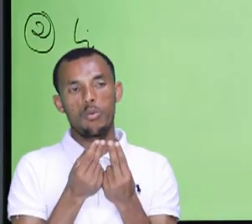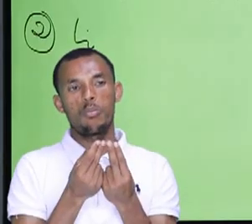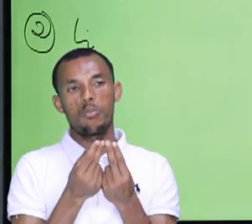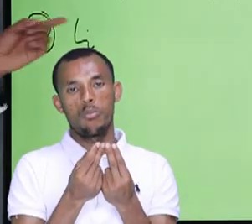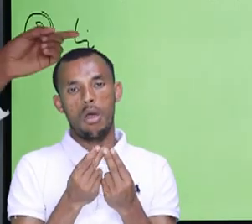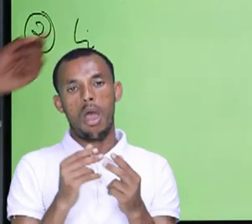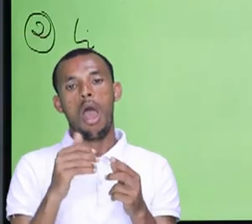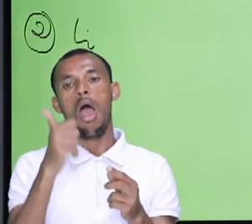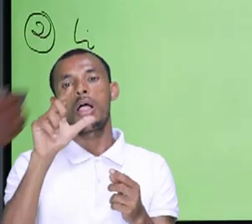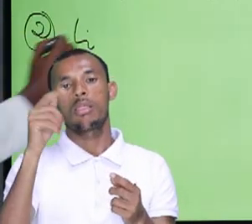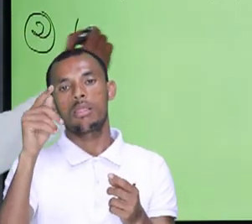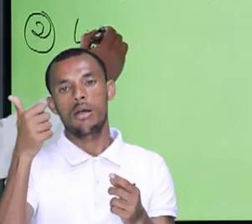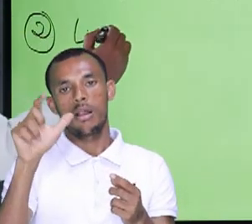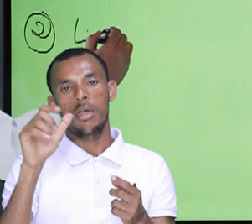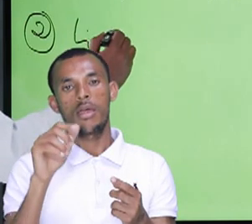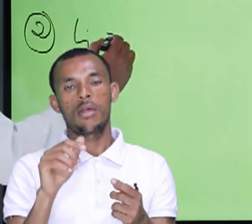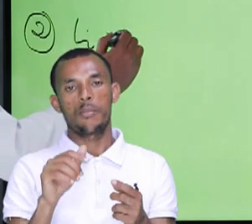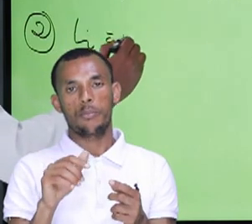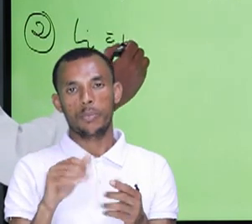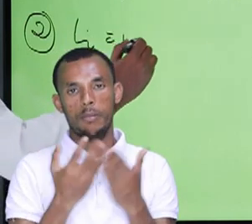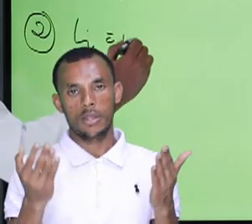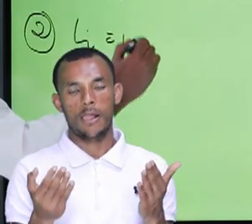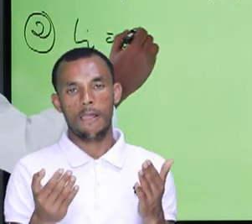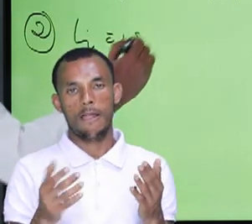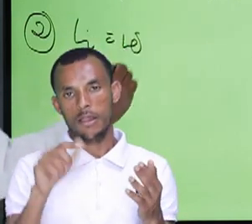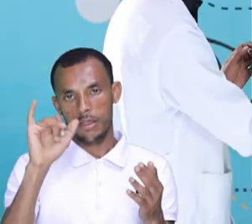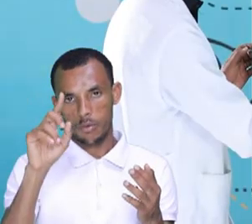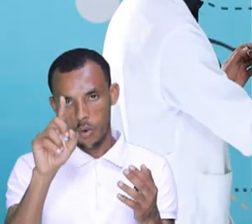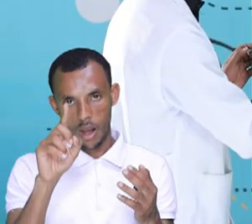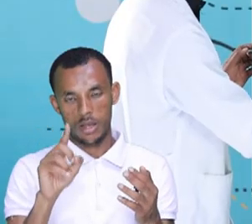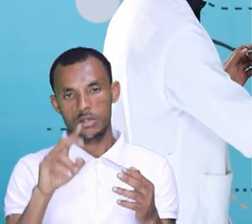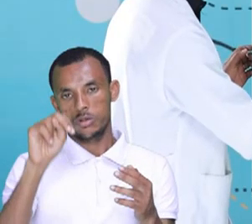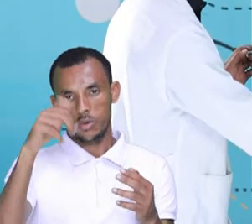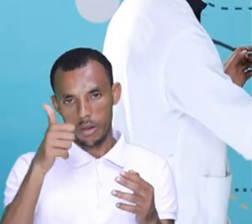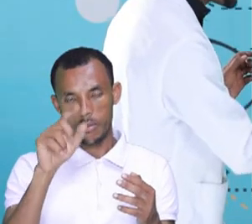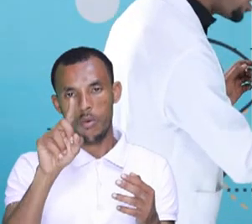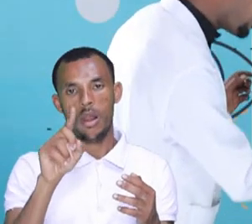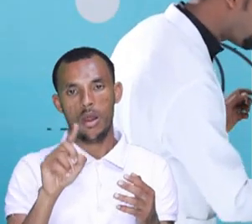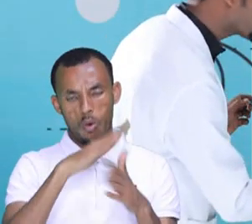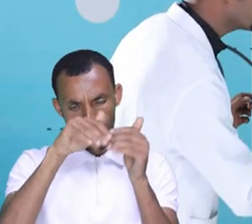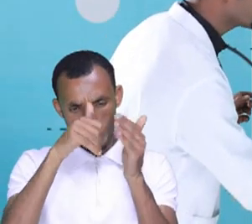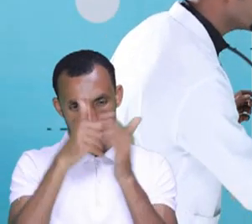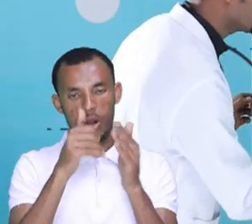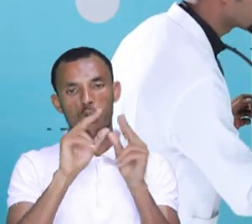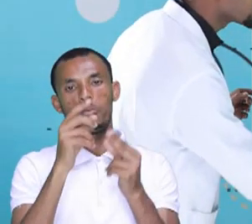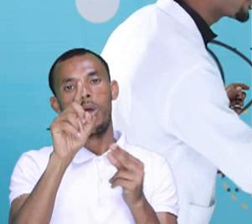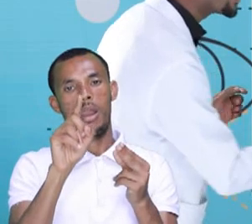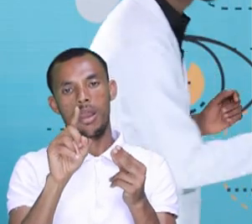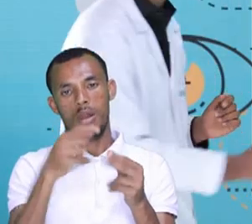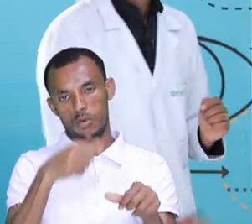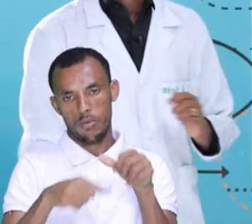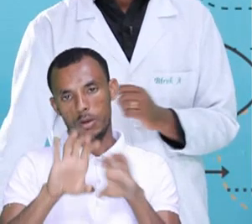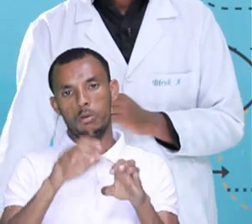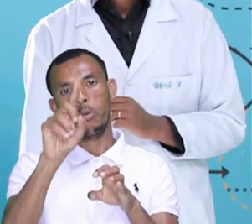metals. Lithium contributes how many electron? 1 electron. Sodium, 1 electron, all contributes